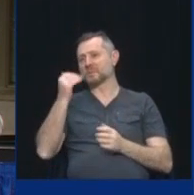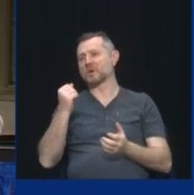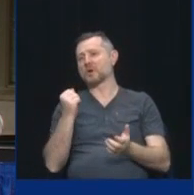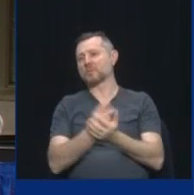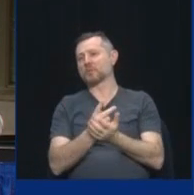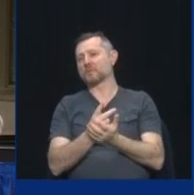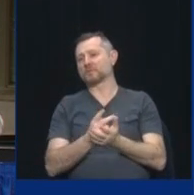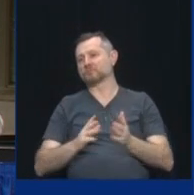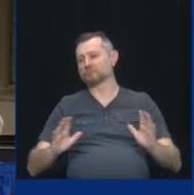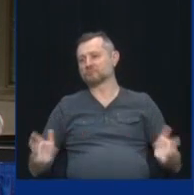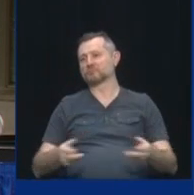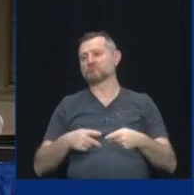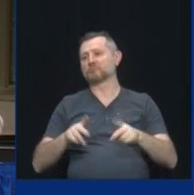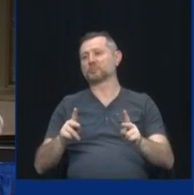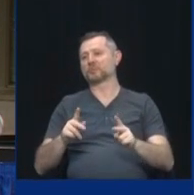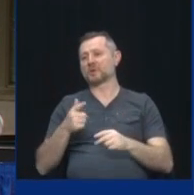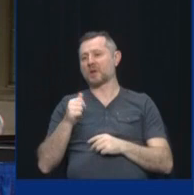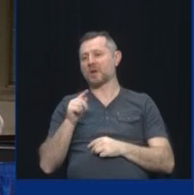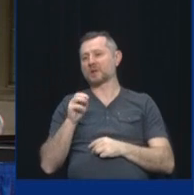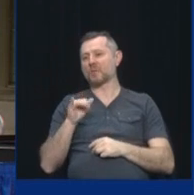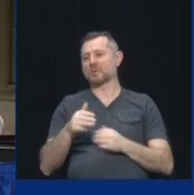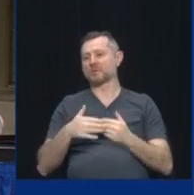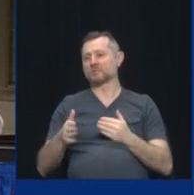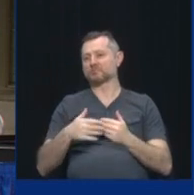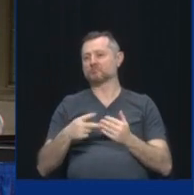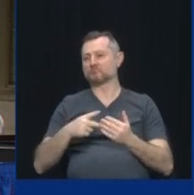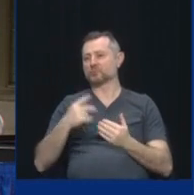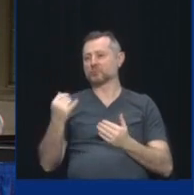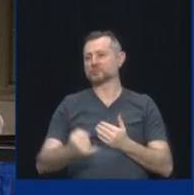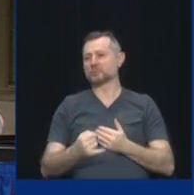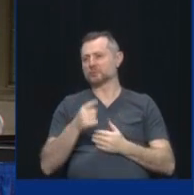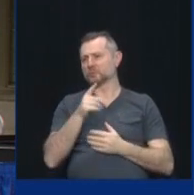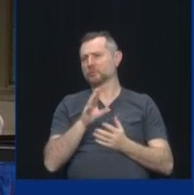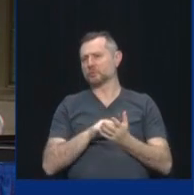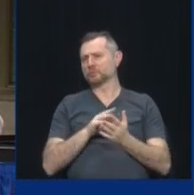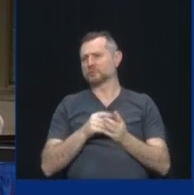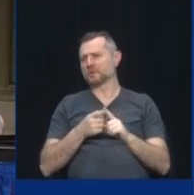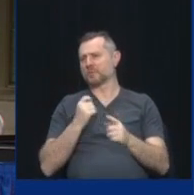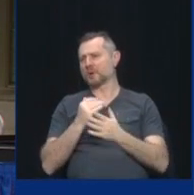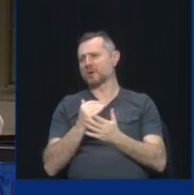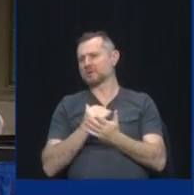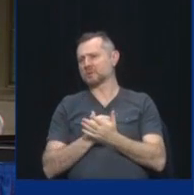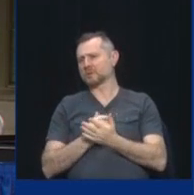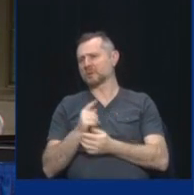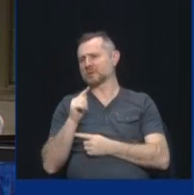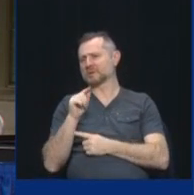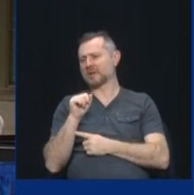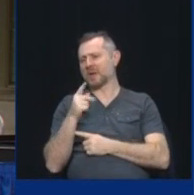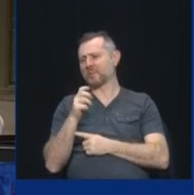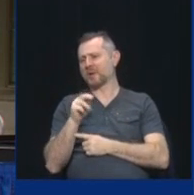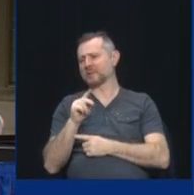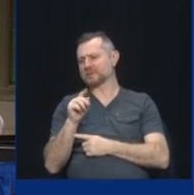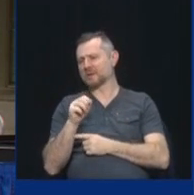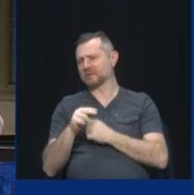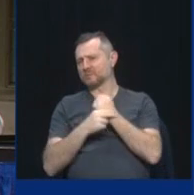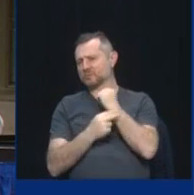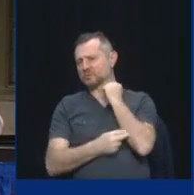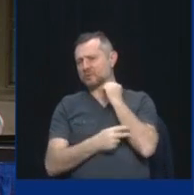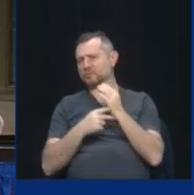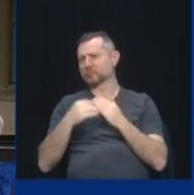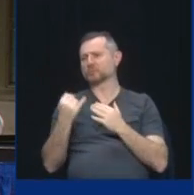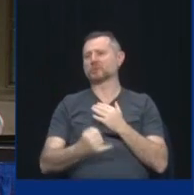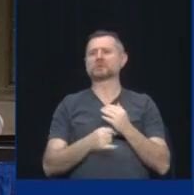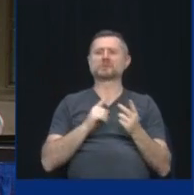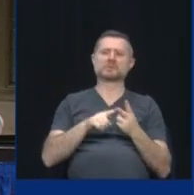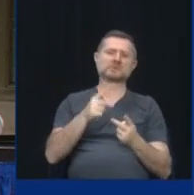forward. In the lessons that you've learned from Tappan Zee, from L-Train, and the problems that you've seen,